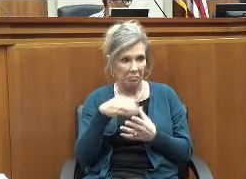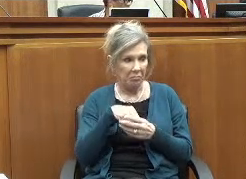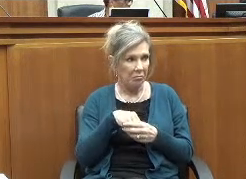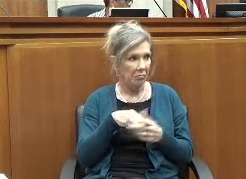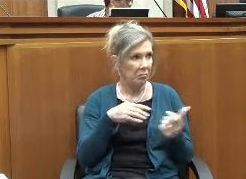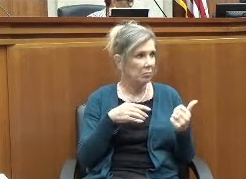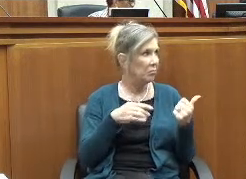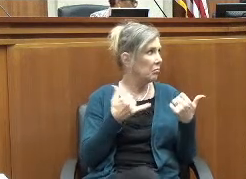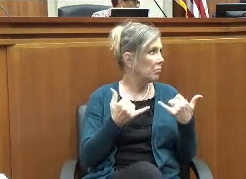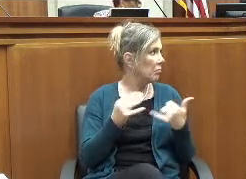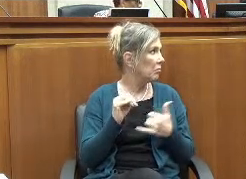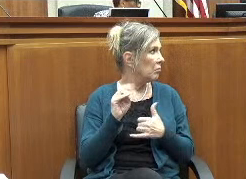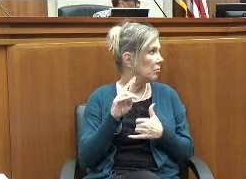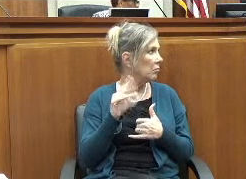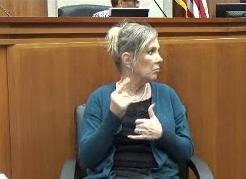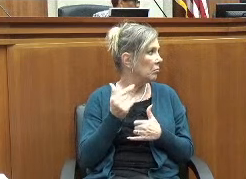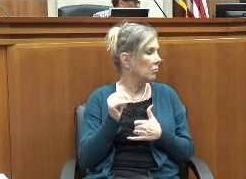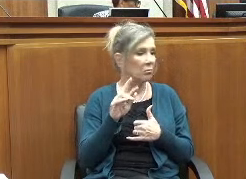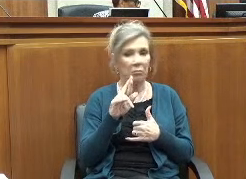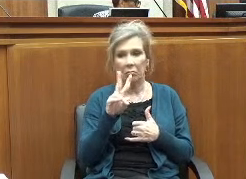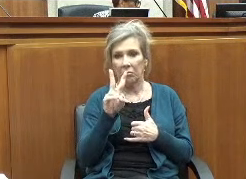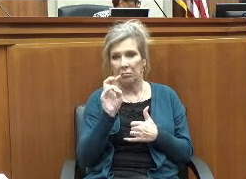Yes, do we have the